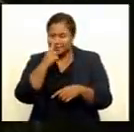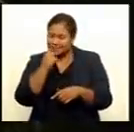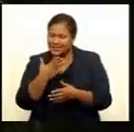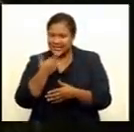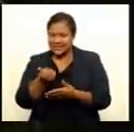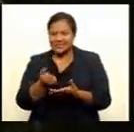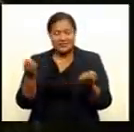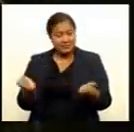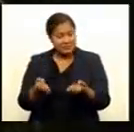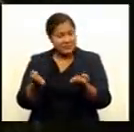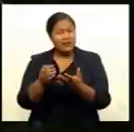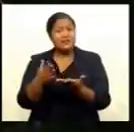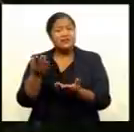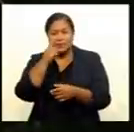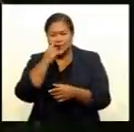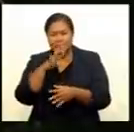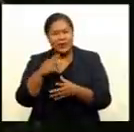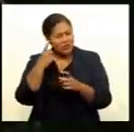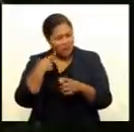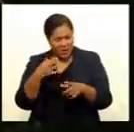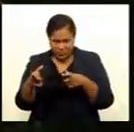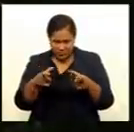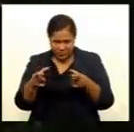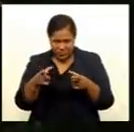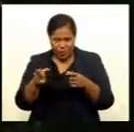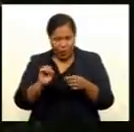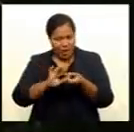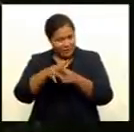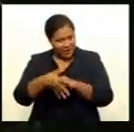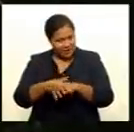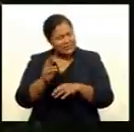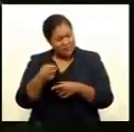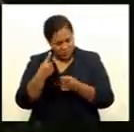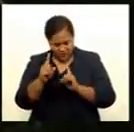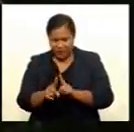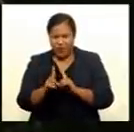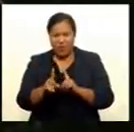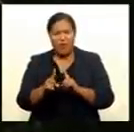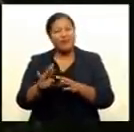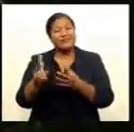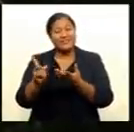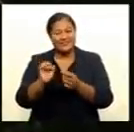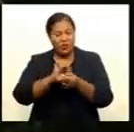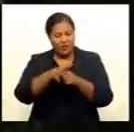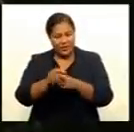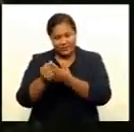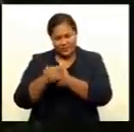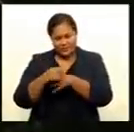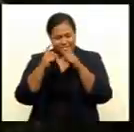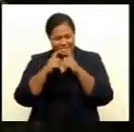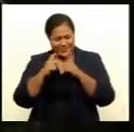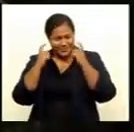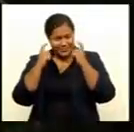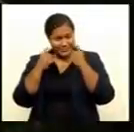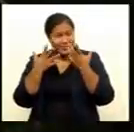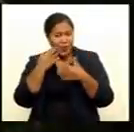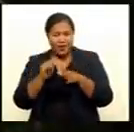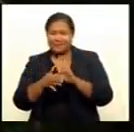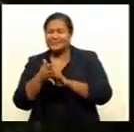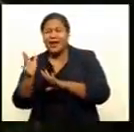their role in getting this virus under control simply by following COVID-19 measures such as wearing masks properly while out in